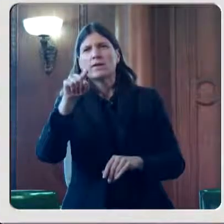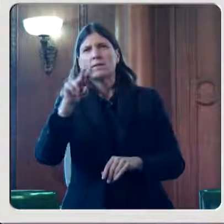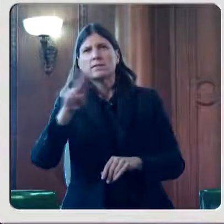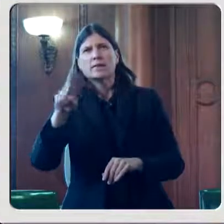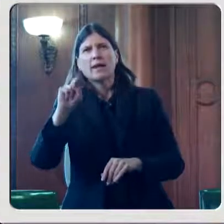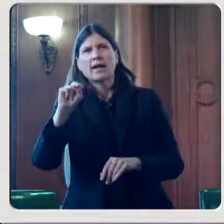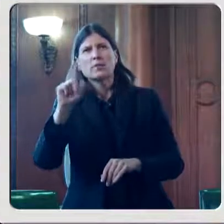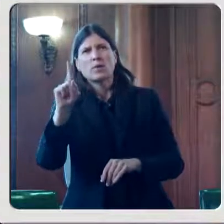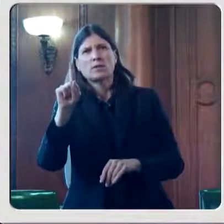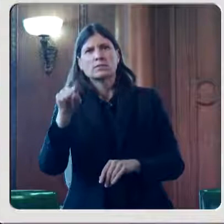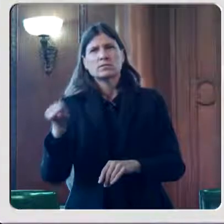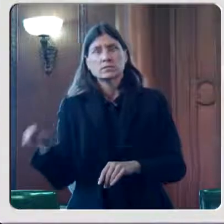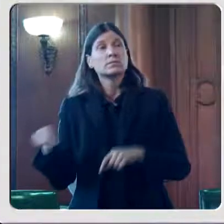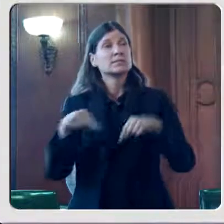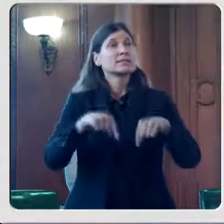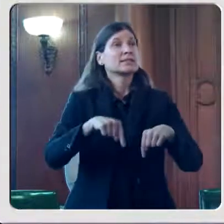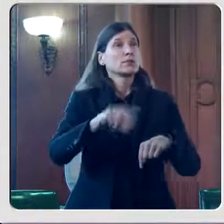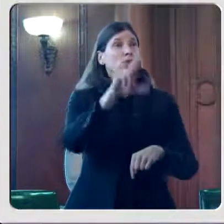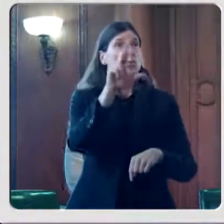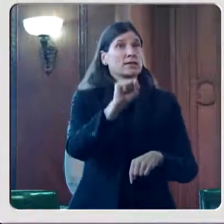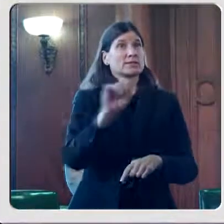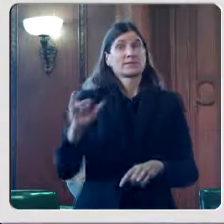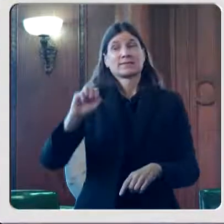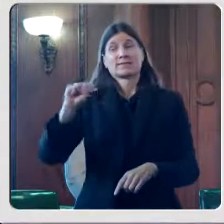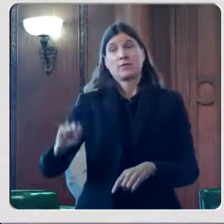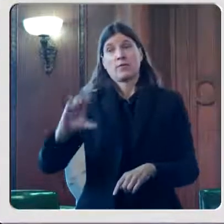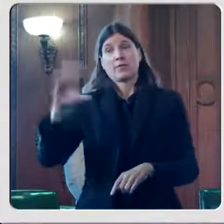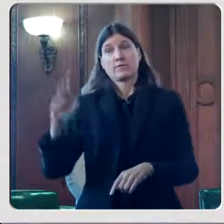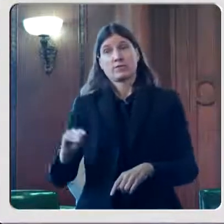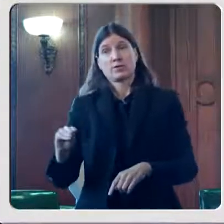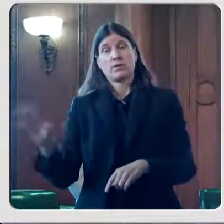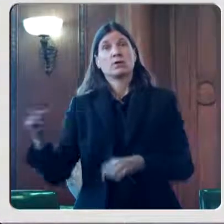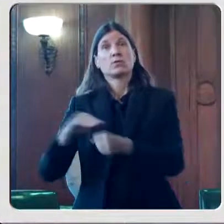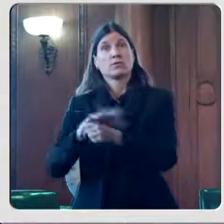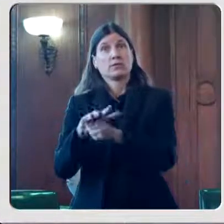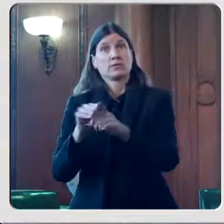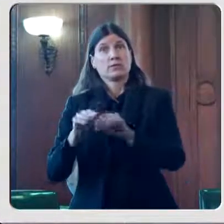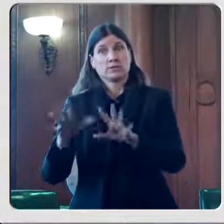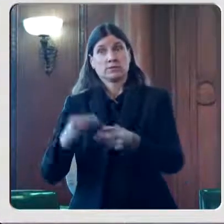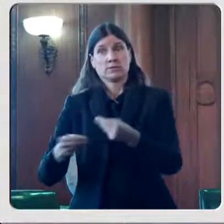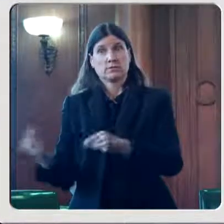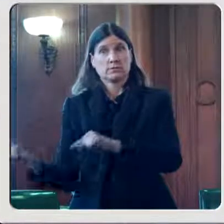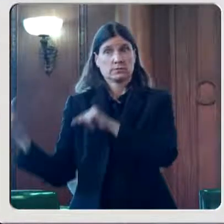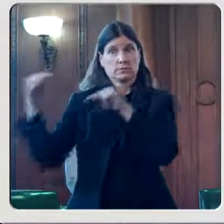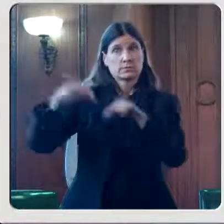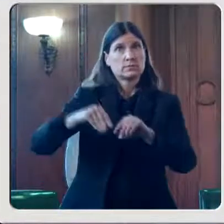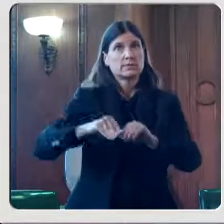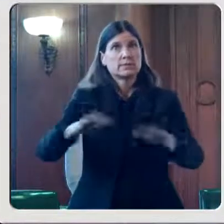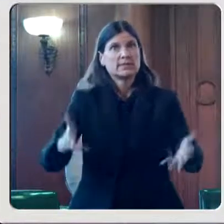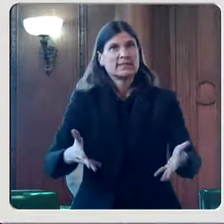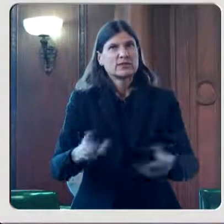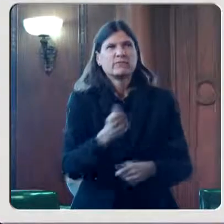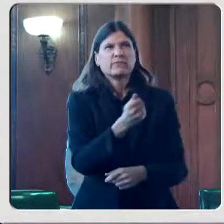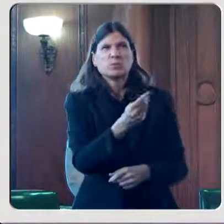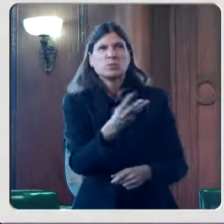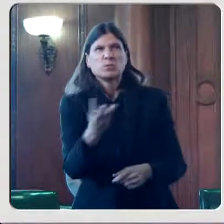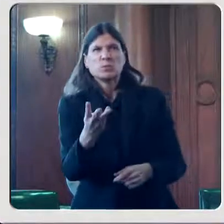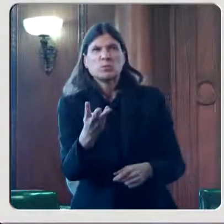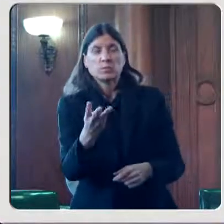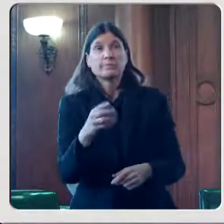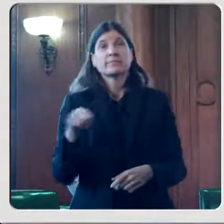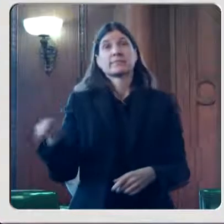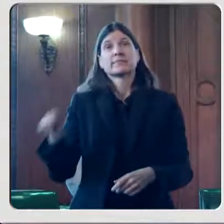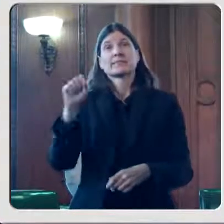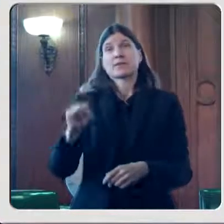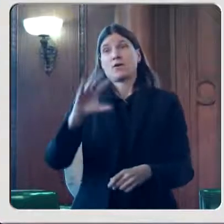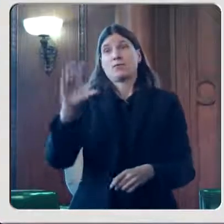rarity. This one as well seems to be more contagious than the historic strain we've been dealing